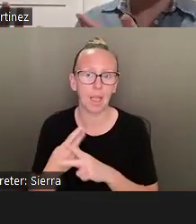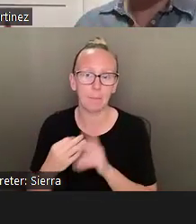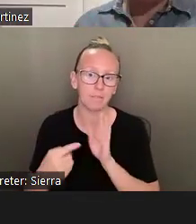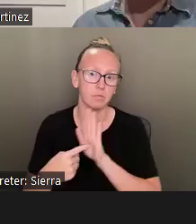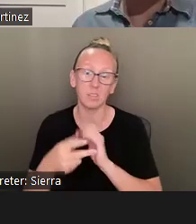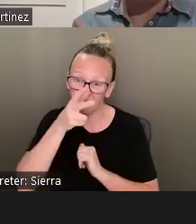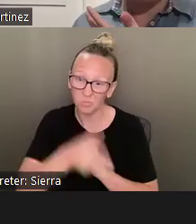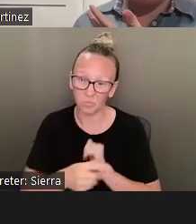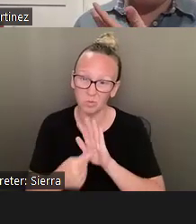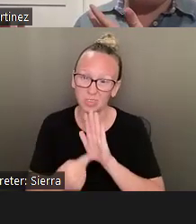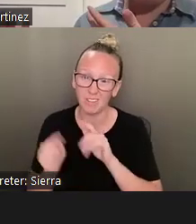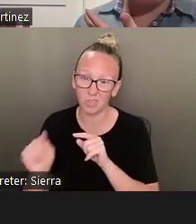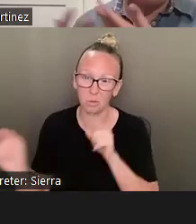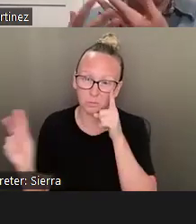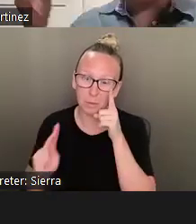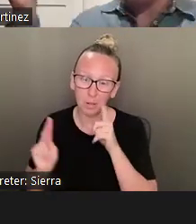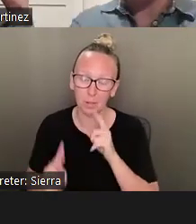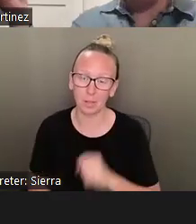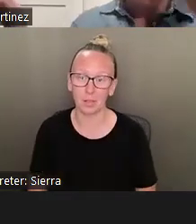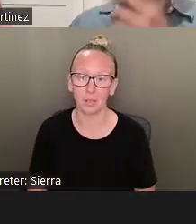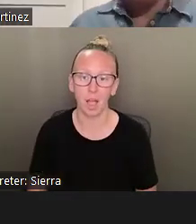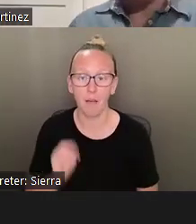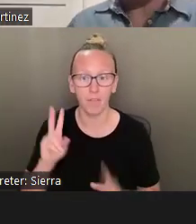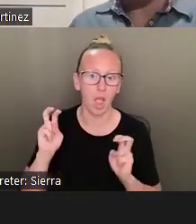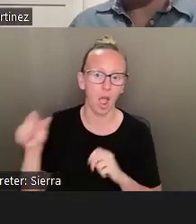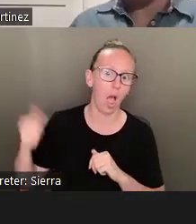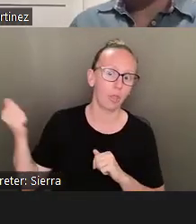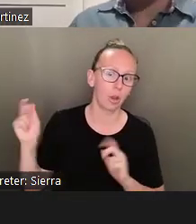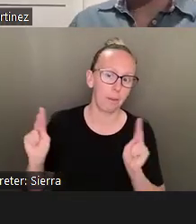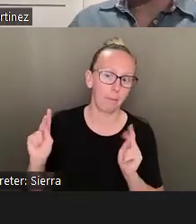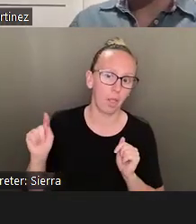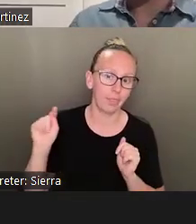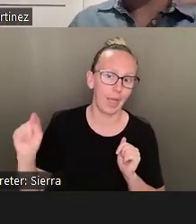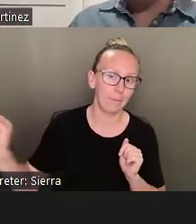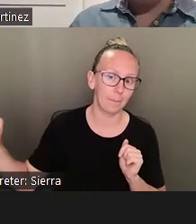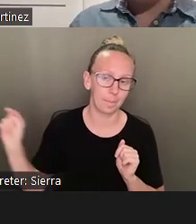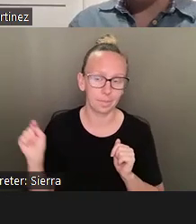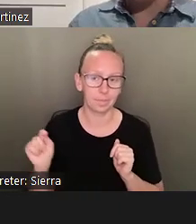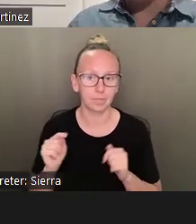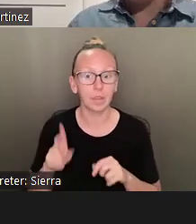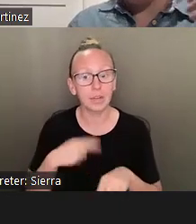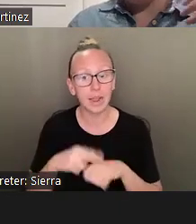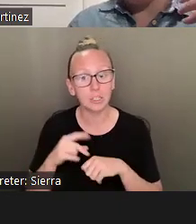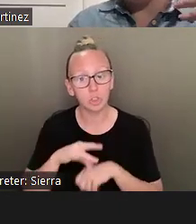poor representations of the other, right? National Geographic,